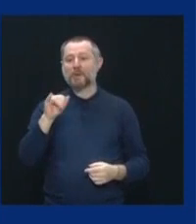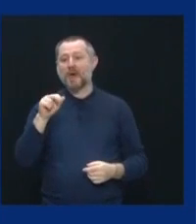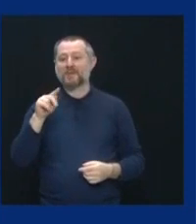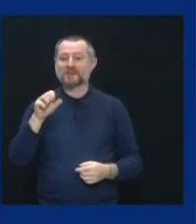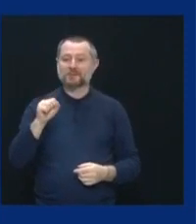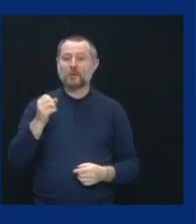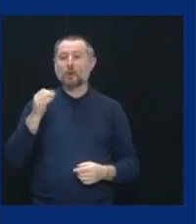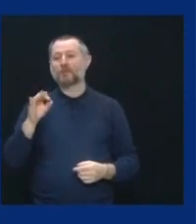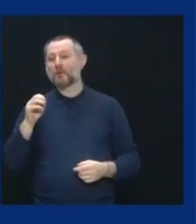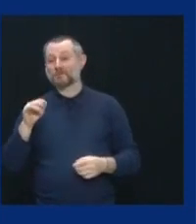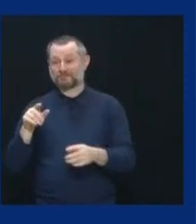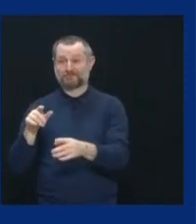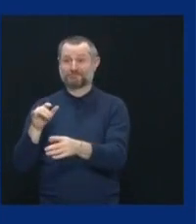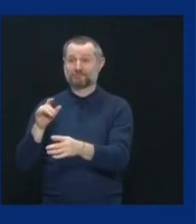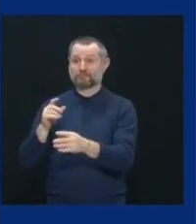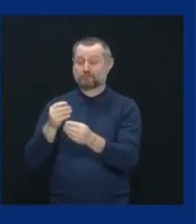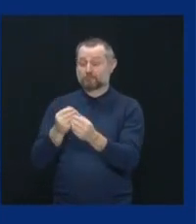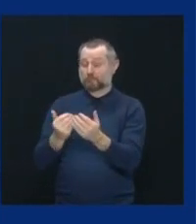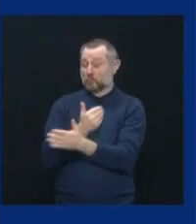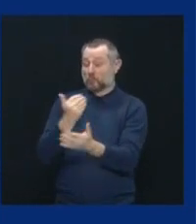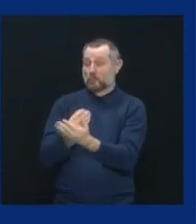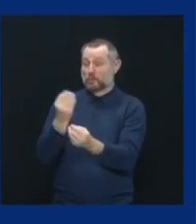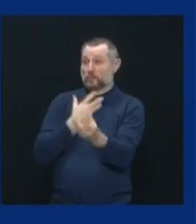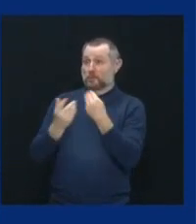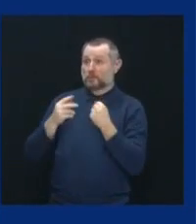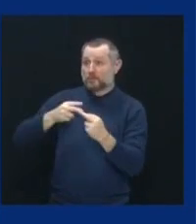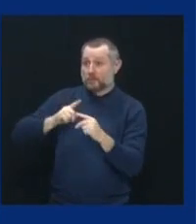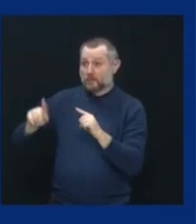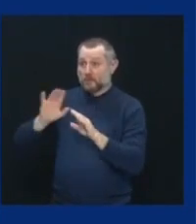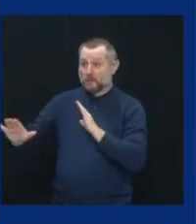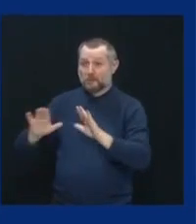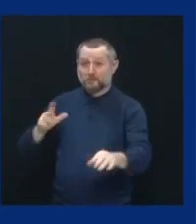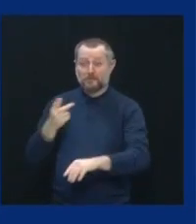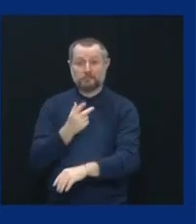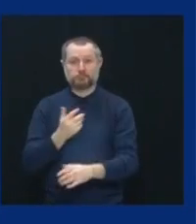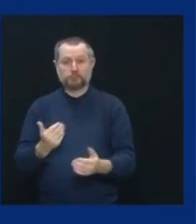it's sorting out the vaccination